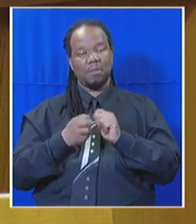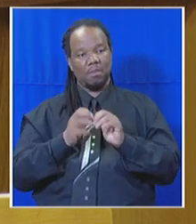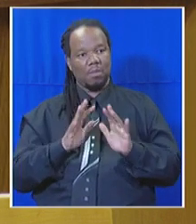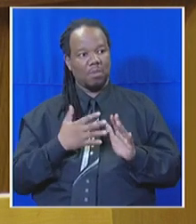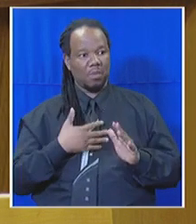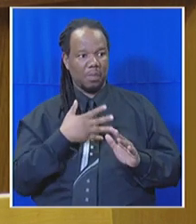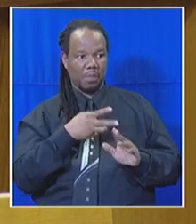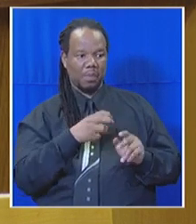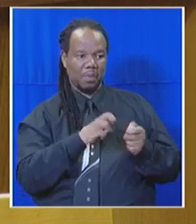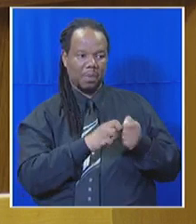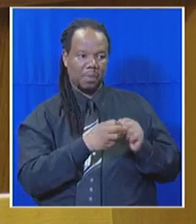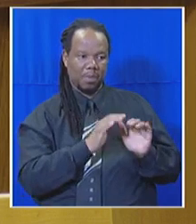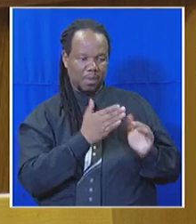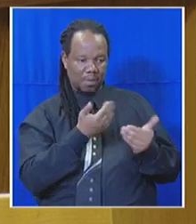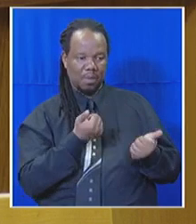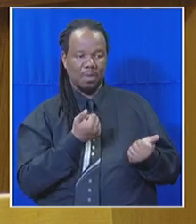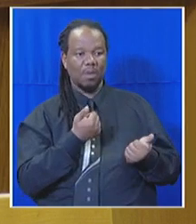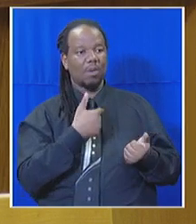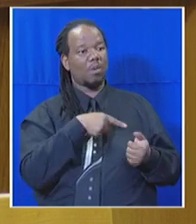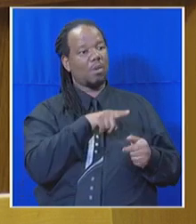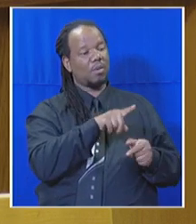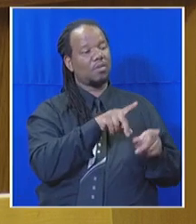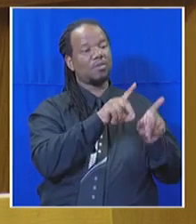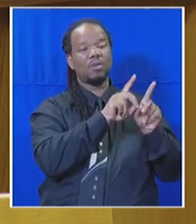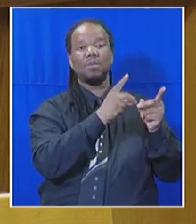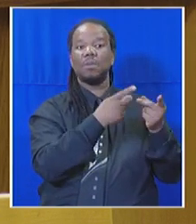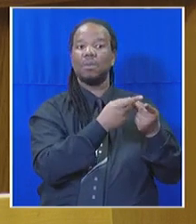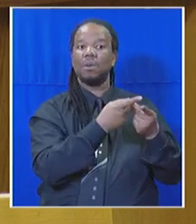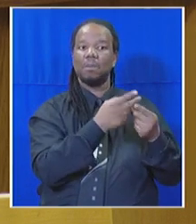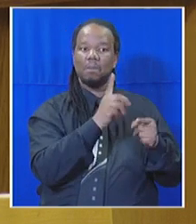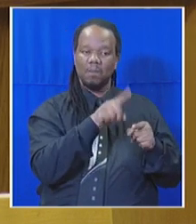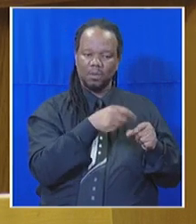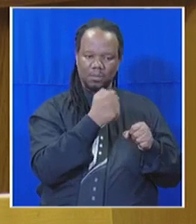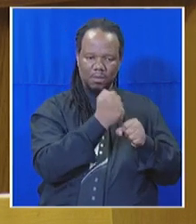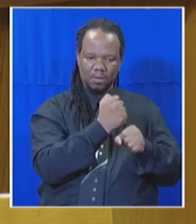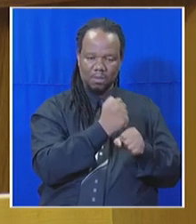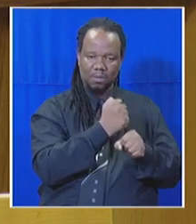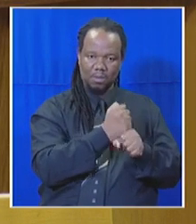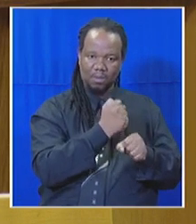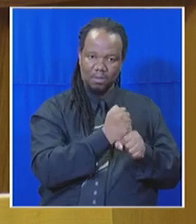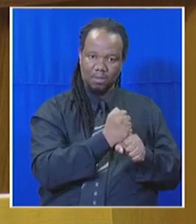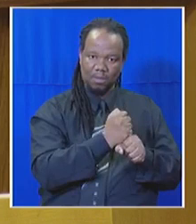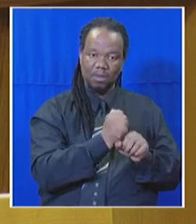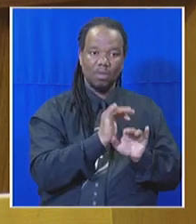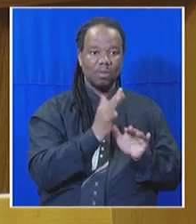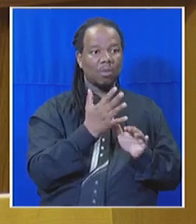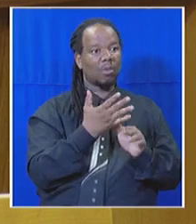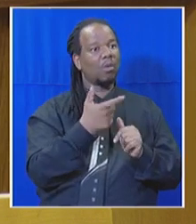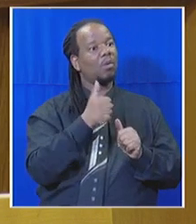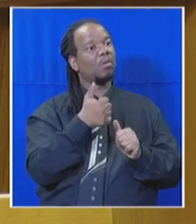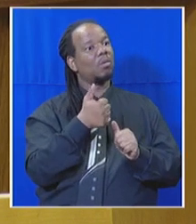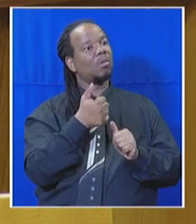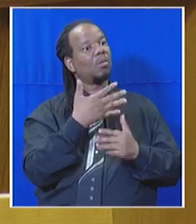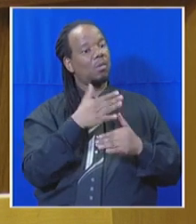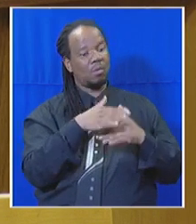desired, and we look forward to the department rolling up its sleeves and getting to work on restoring itself to its